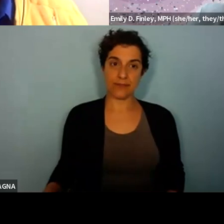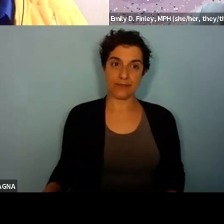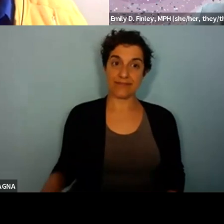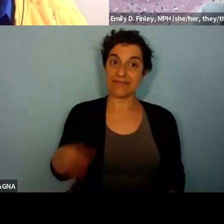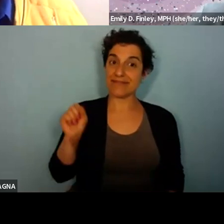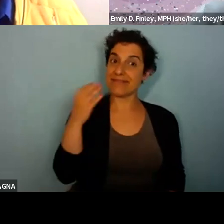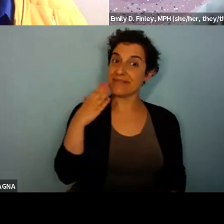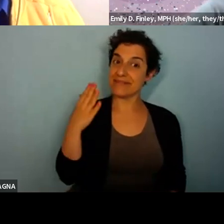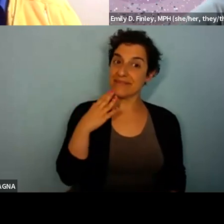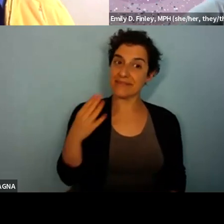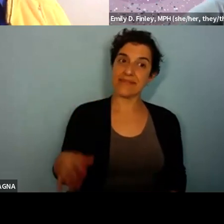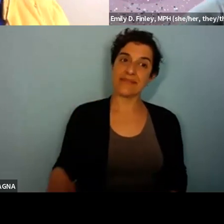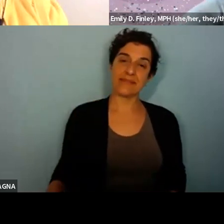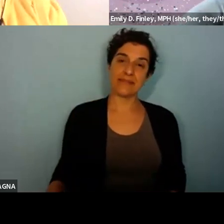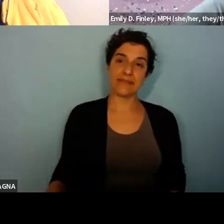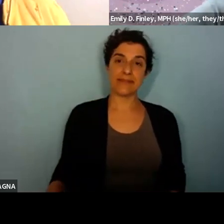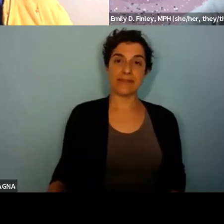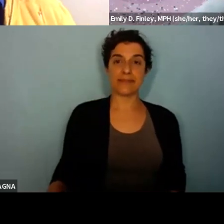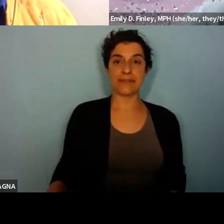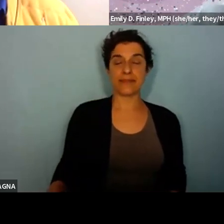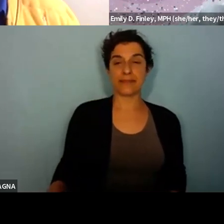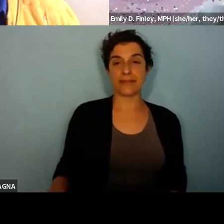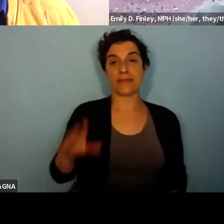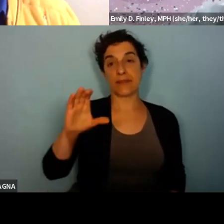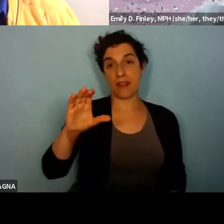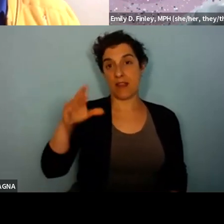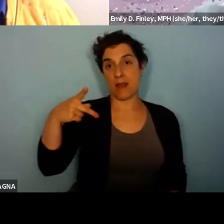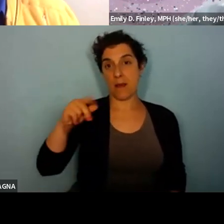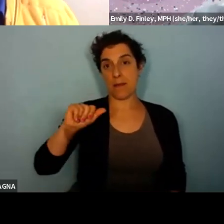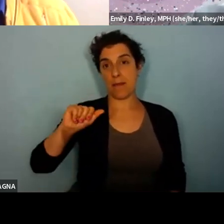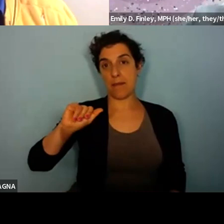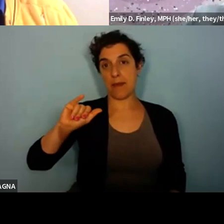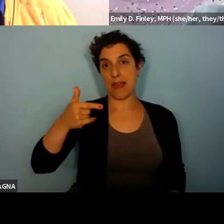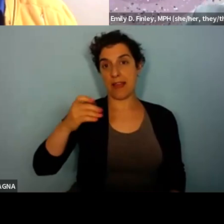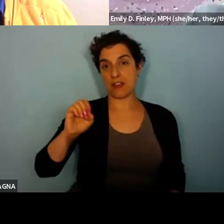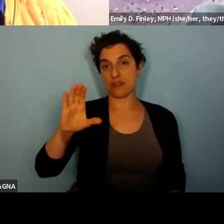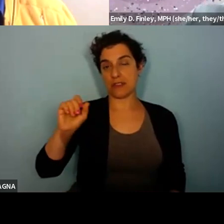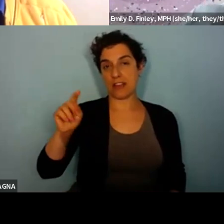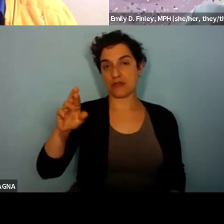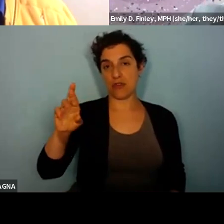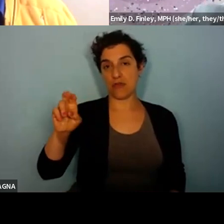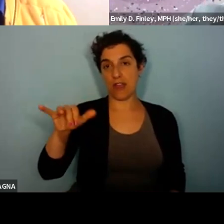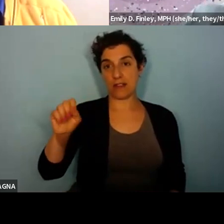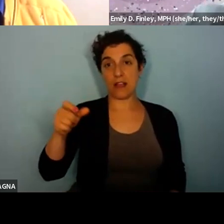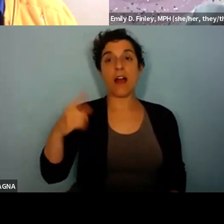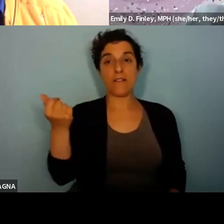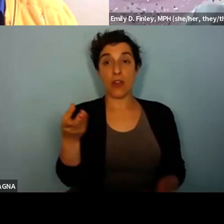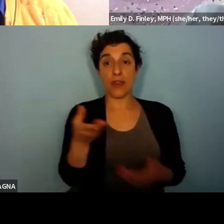you. I just want to, there was a few things that Angelica said that